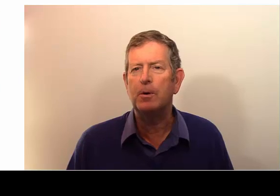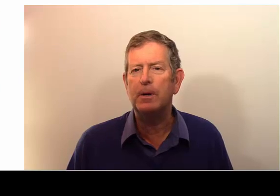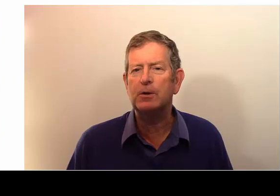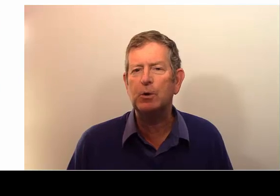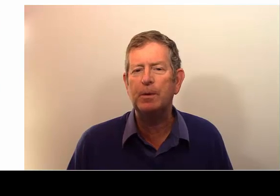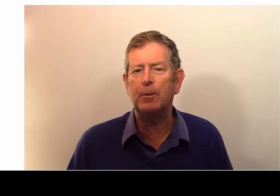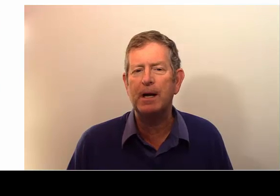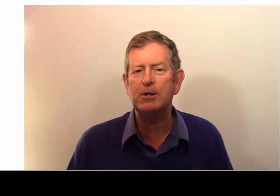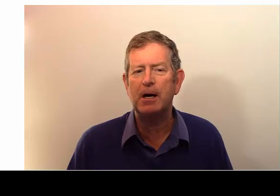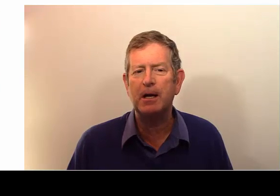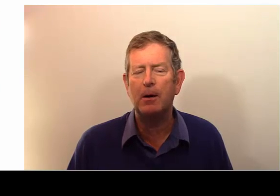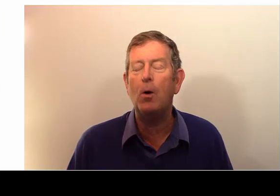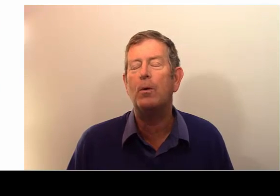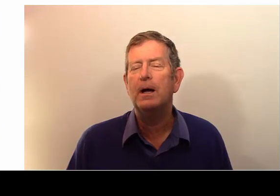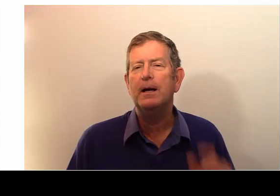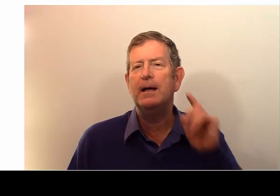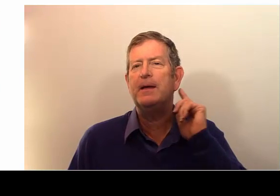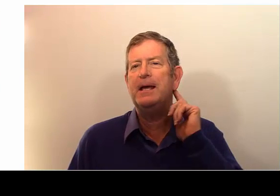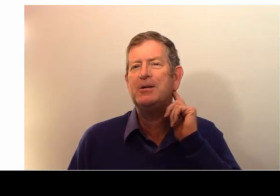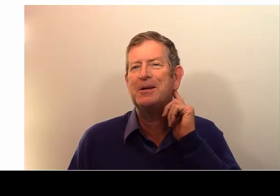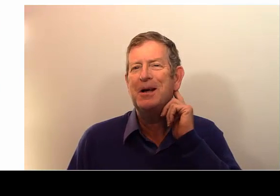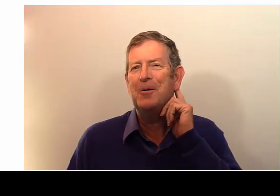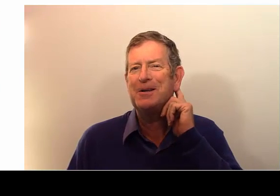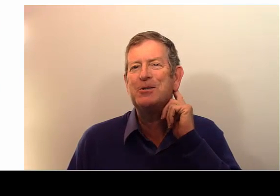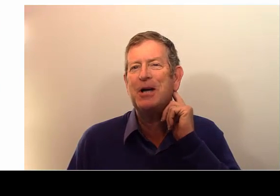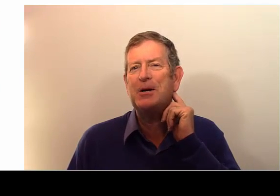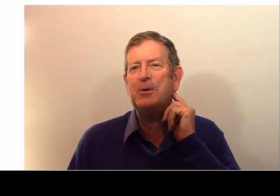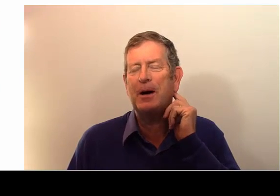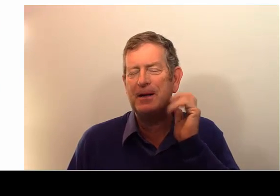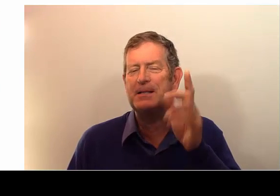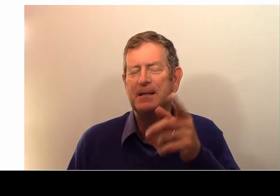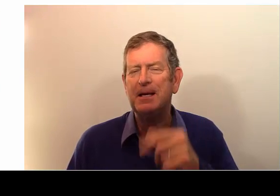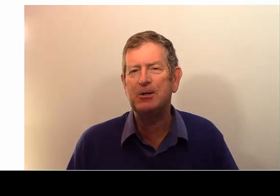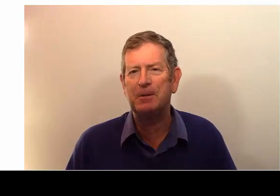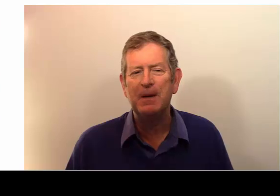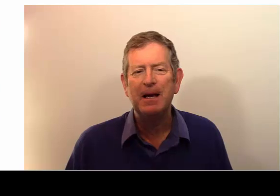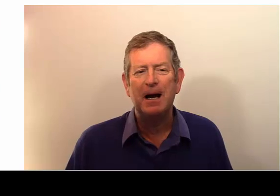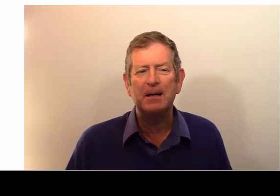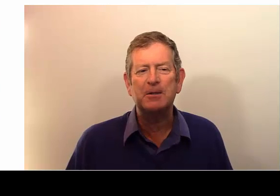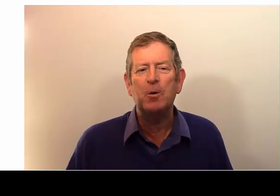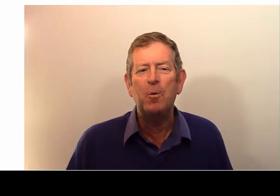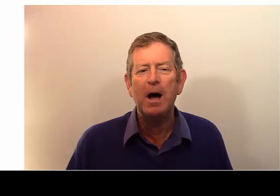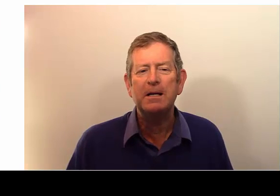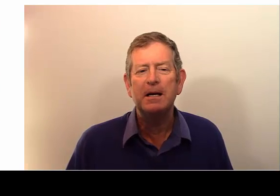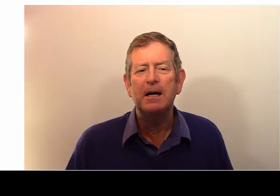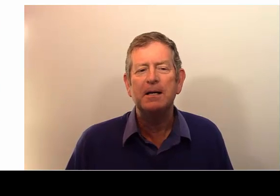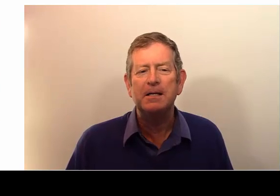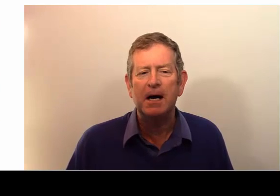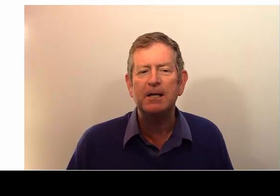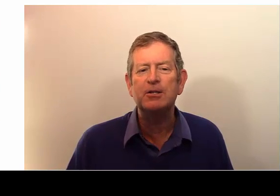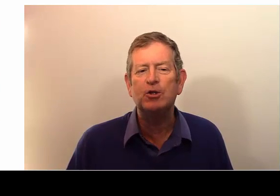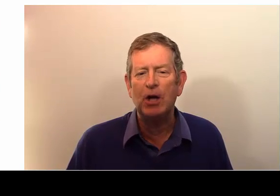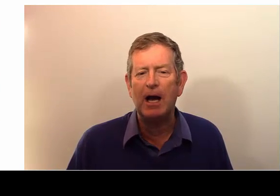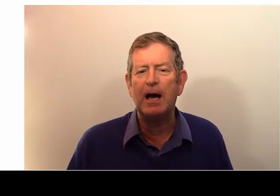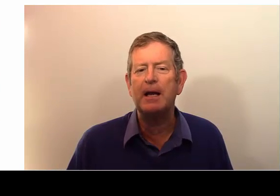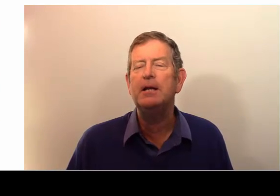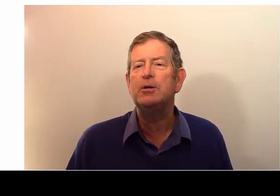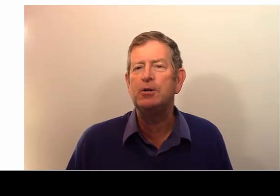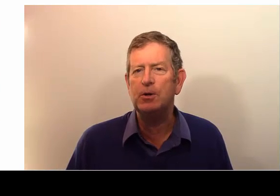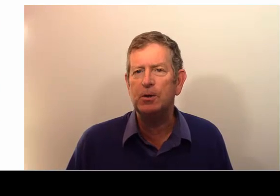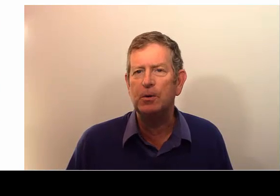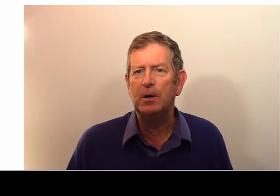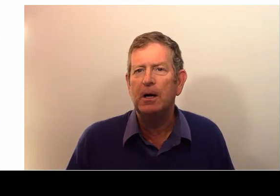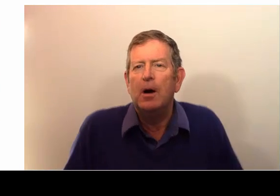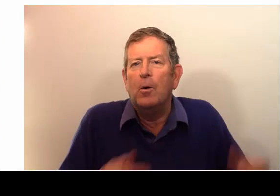Okay, I think here we assume that we're not talking, oh, in the kitchen. What does John do? I think it's in the kitchen. So what does